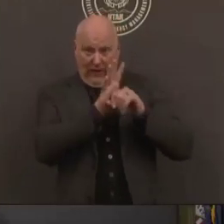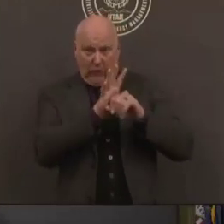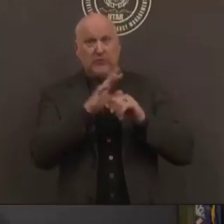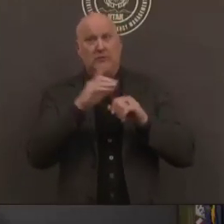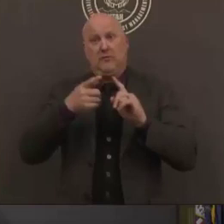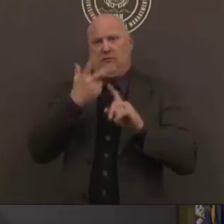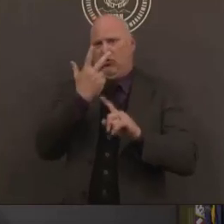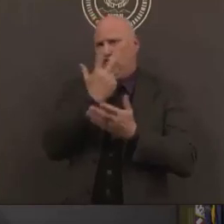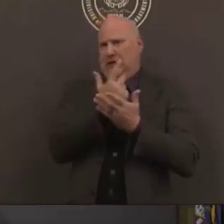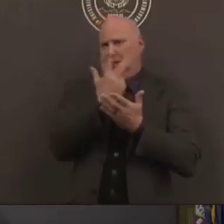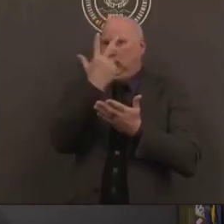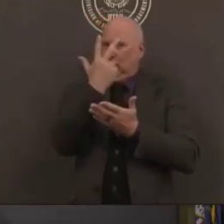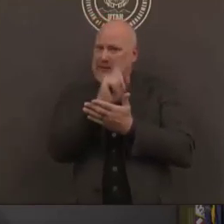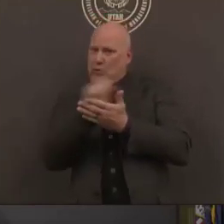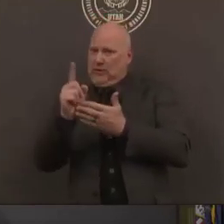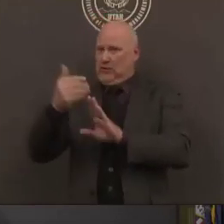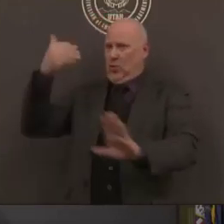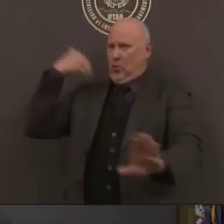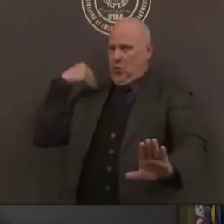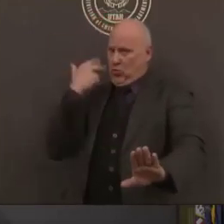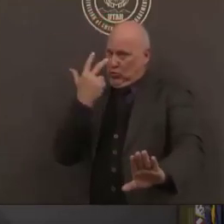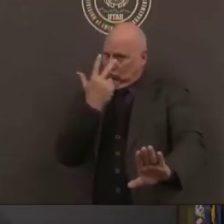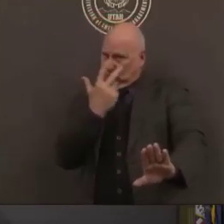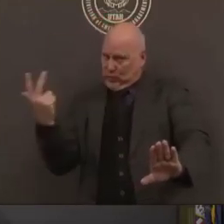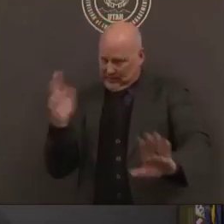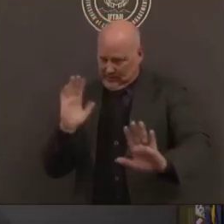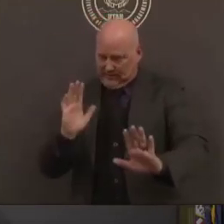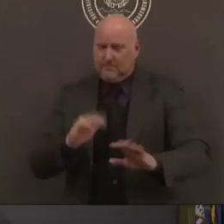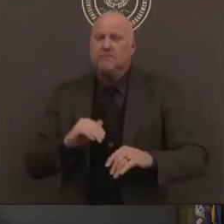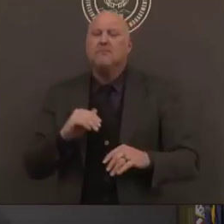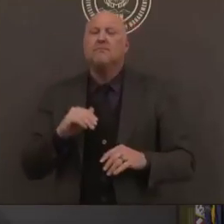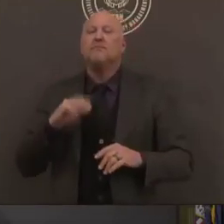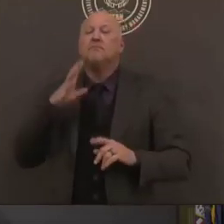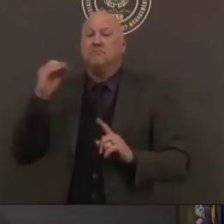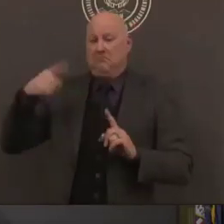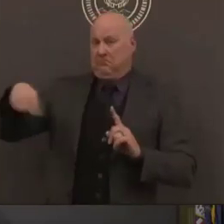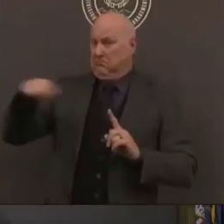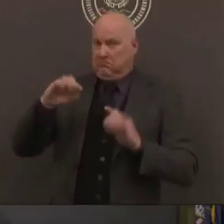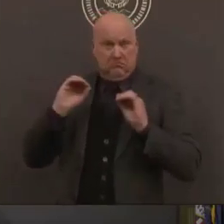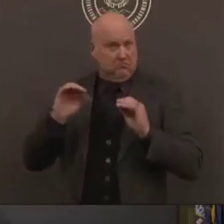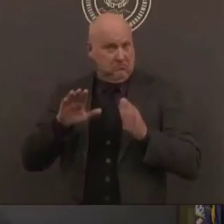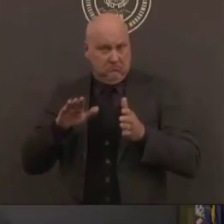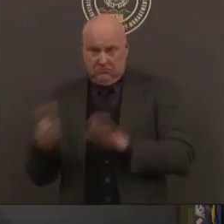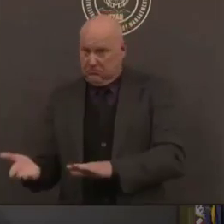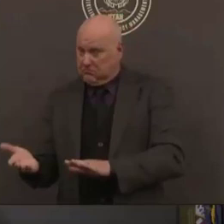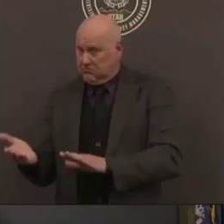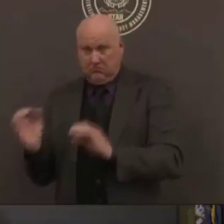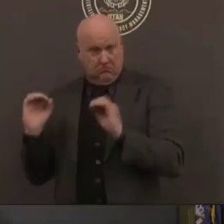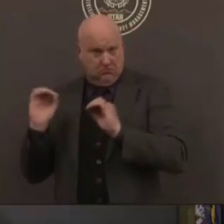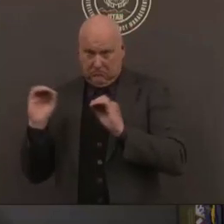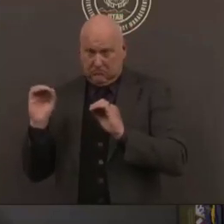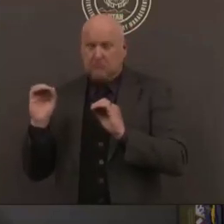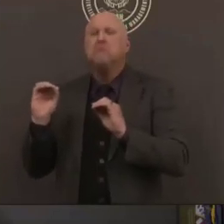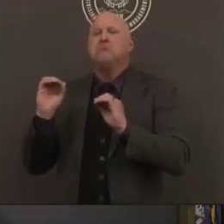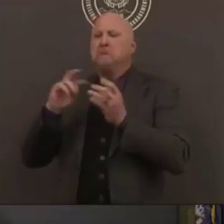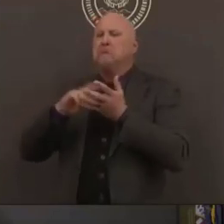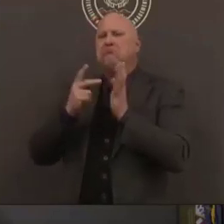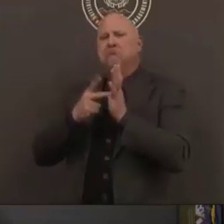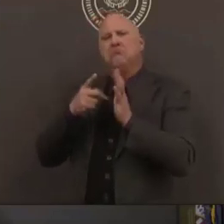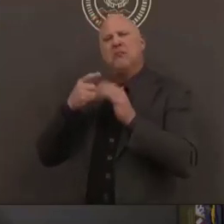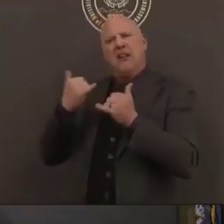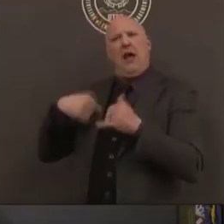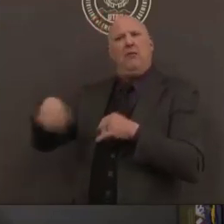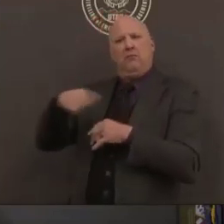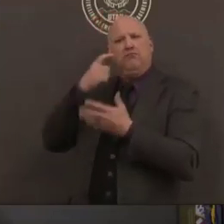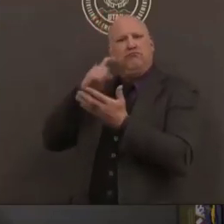of today, we have 218 individuals who have recovered from COVID-19. The next point I want to emphasize